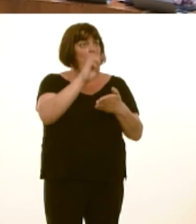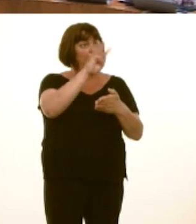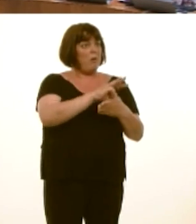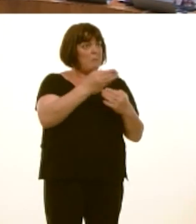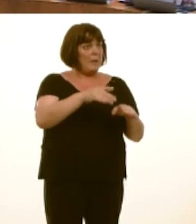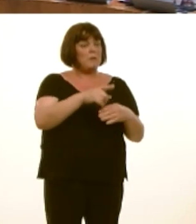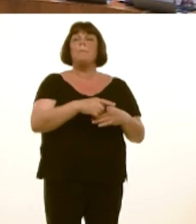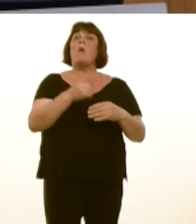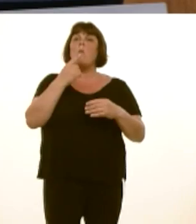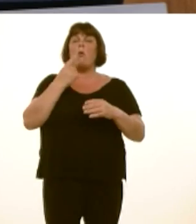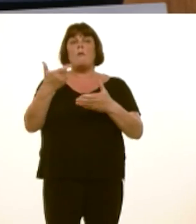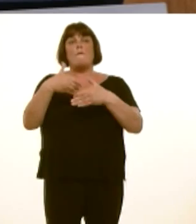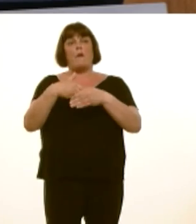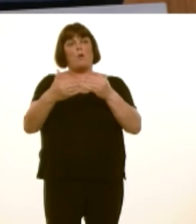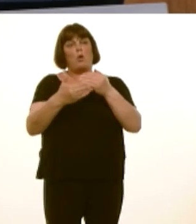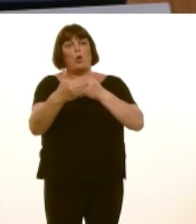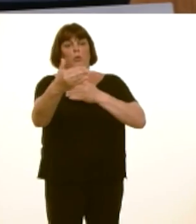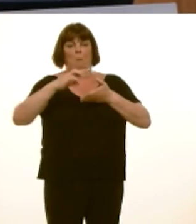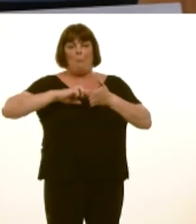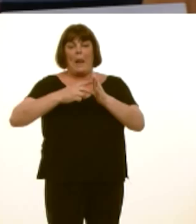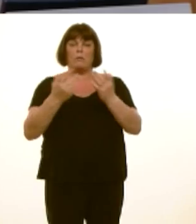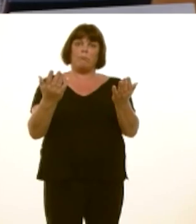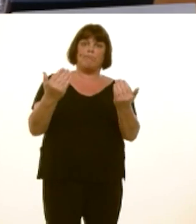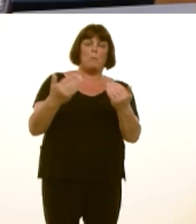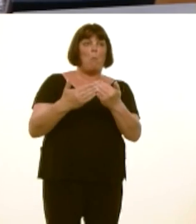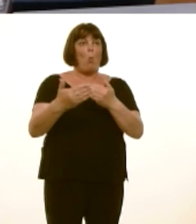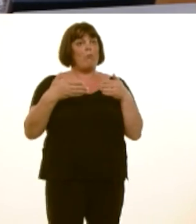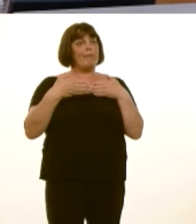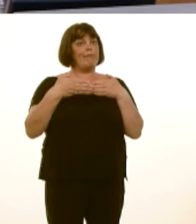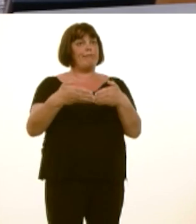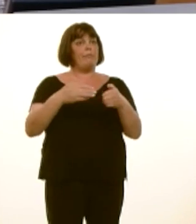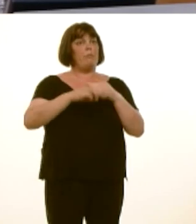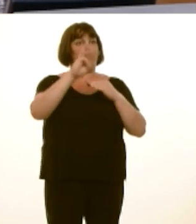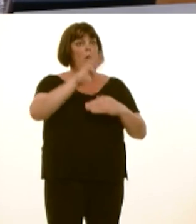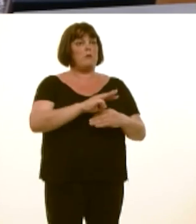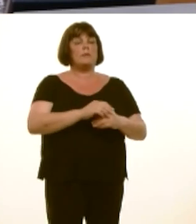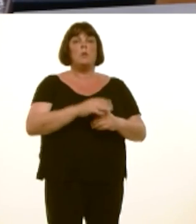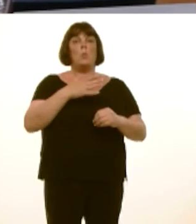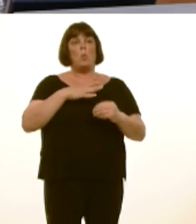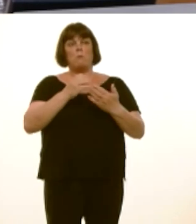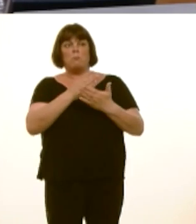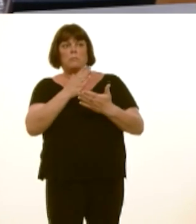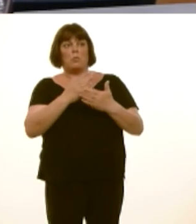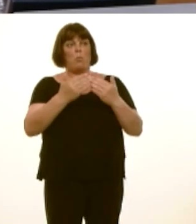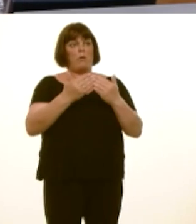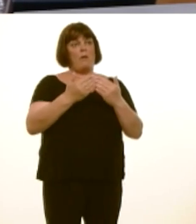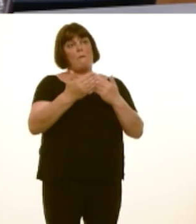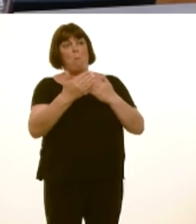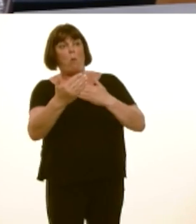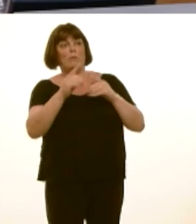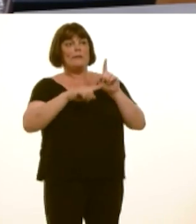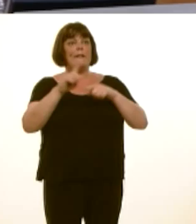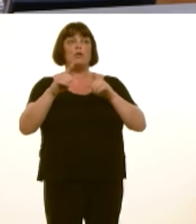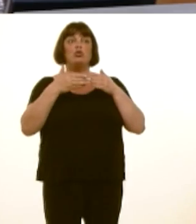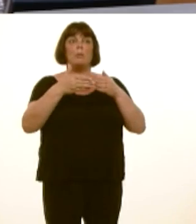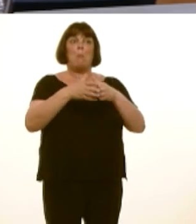of the long-term strategy of cruise to attract cruise business into Wales. Of course, we want to make sure that we attract ships of different sizes.